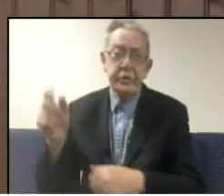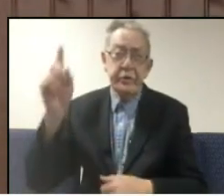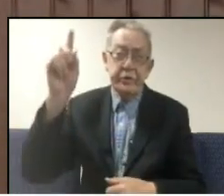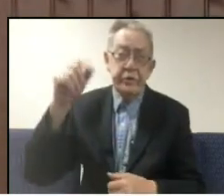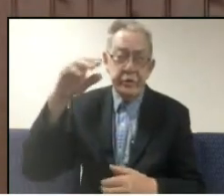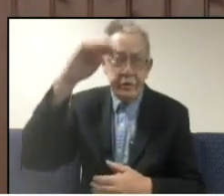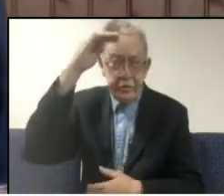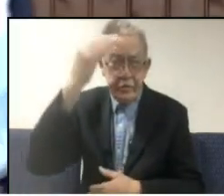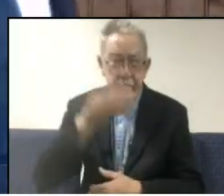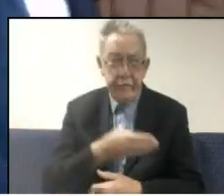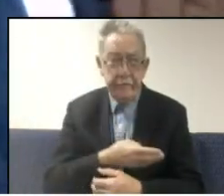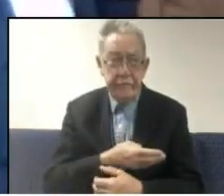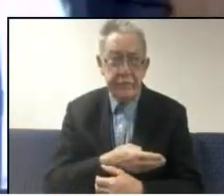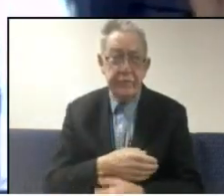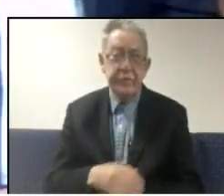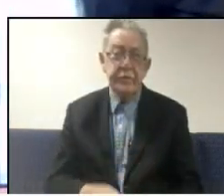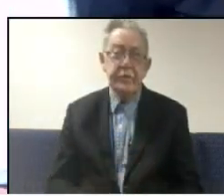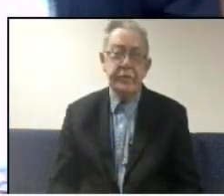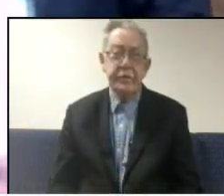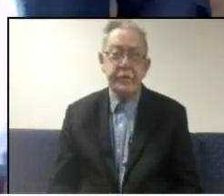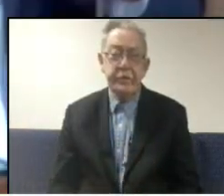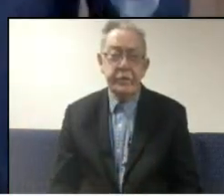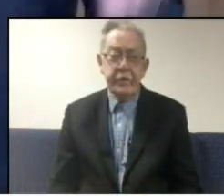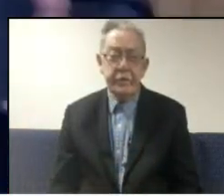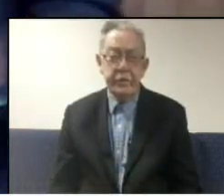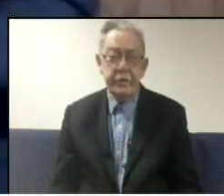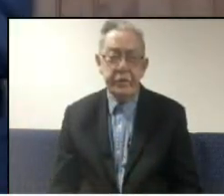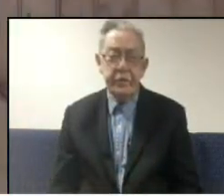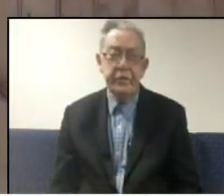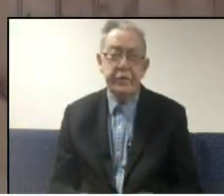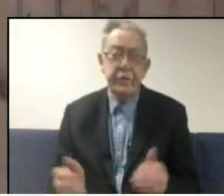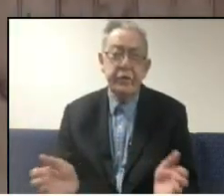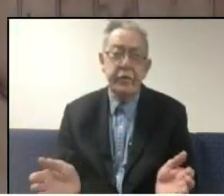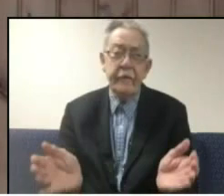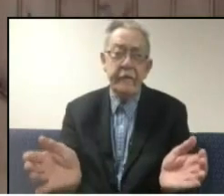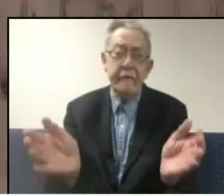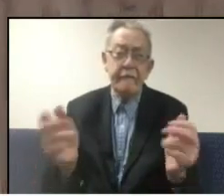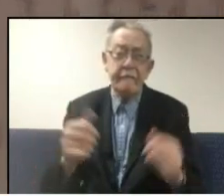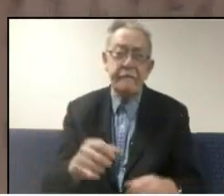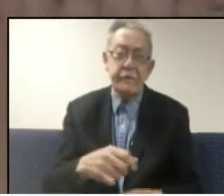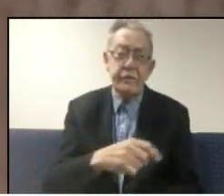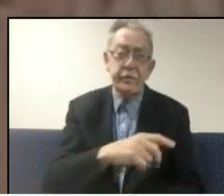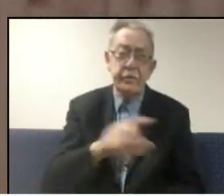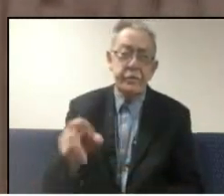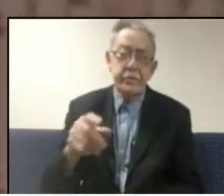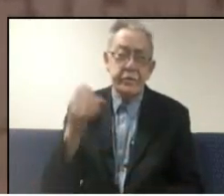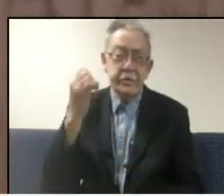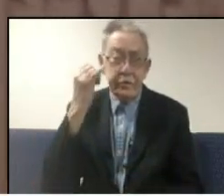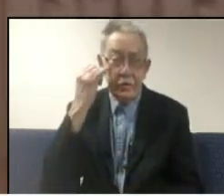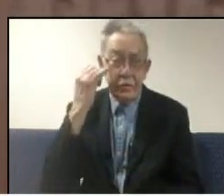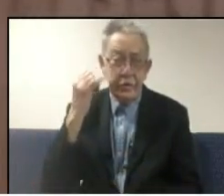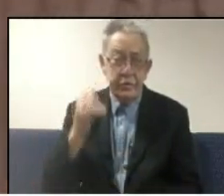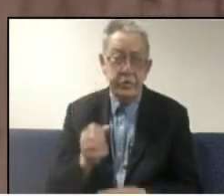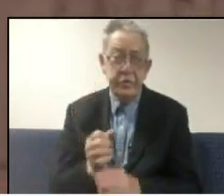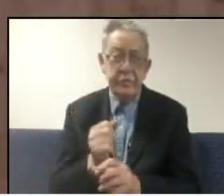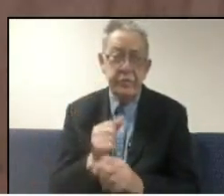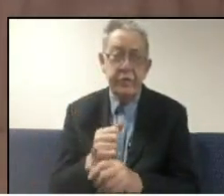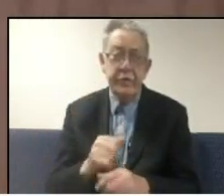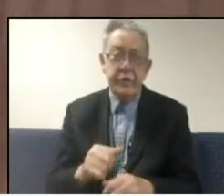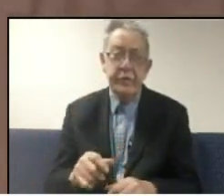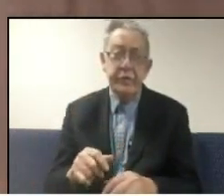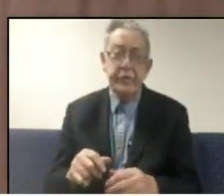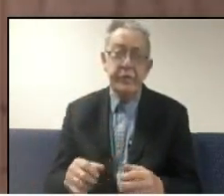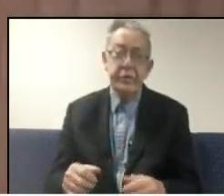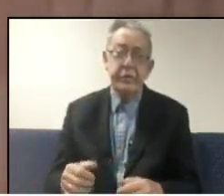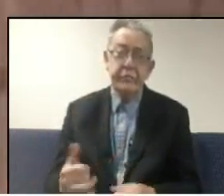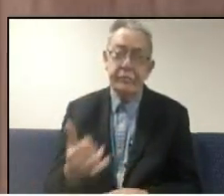you if you're feeling really down on yourself. That ought to encourage you if you're made a lot of mistakes in